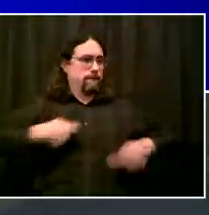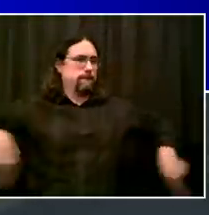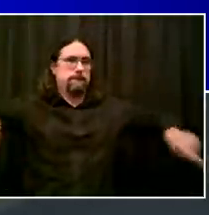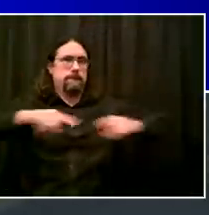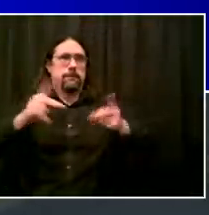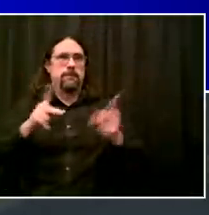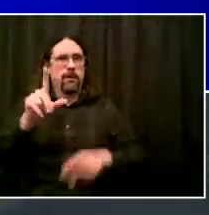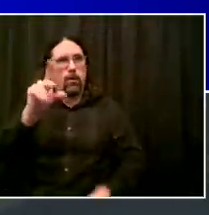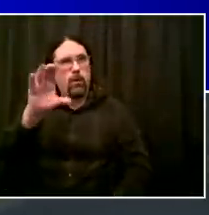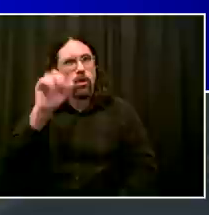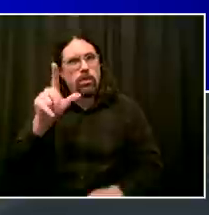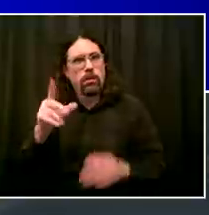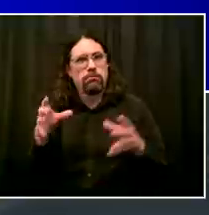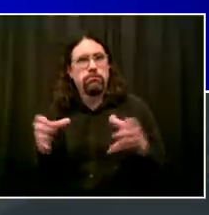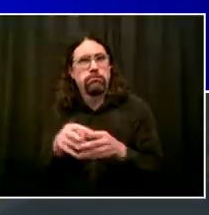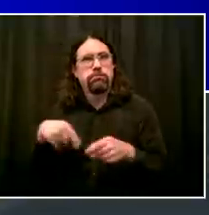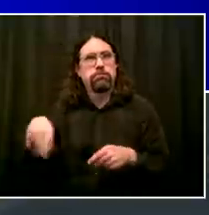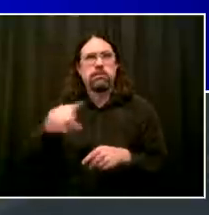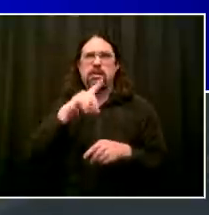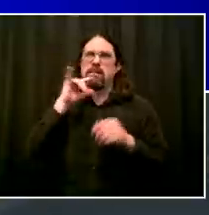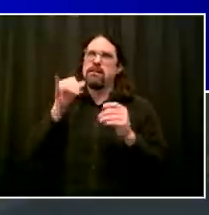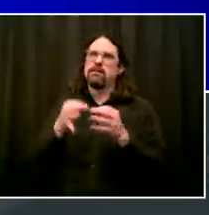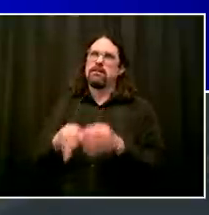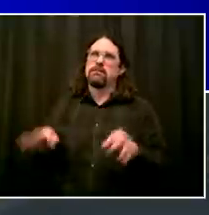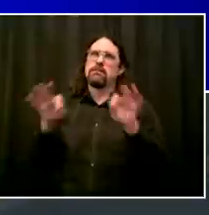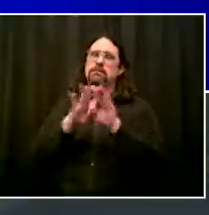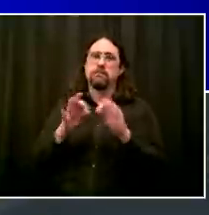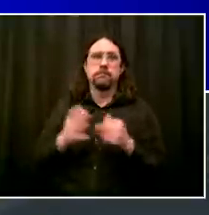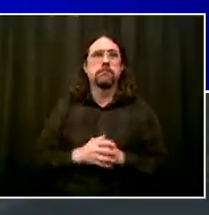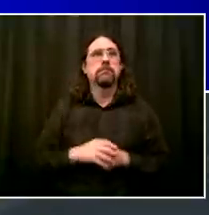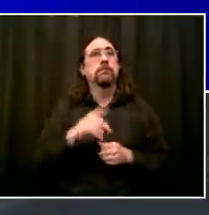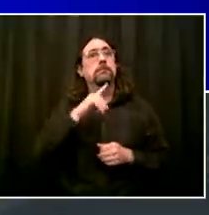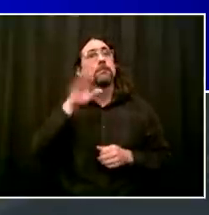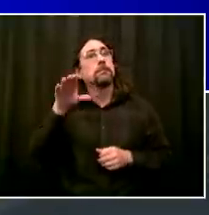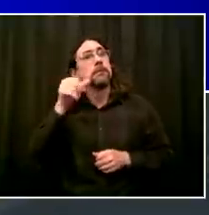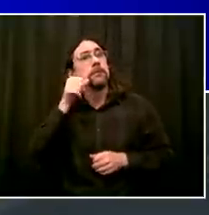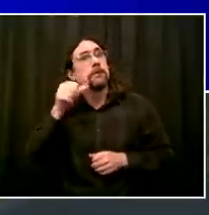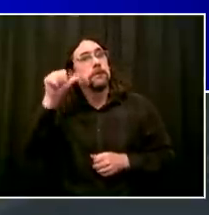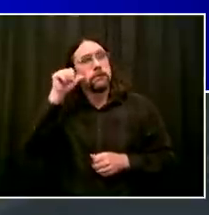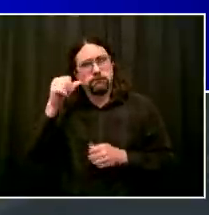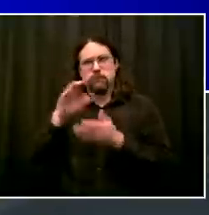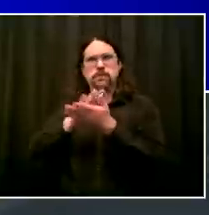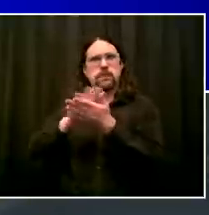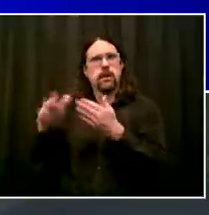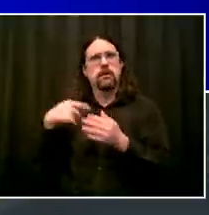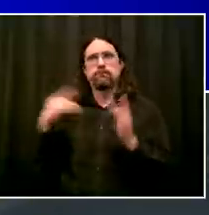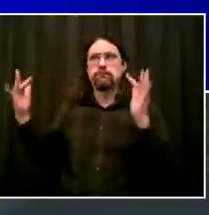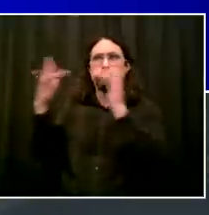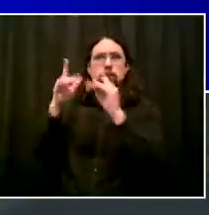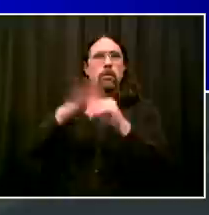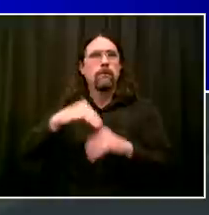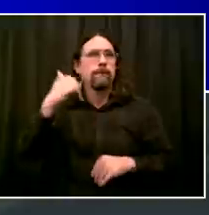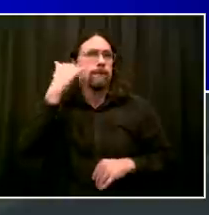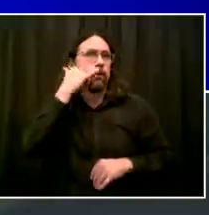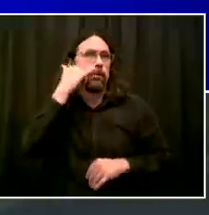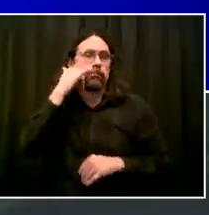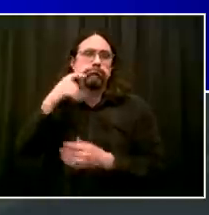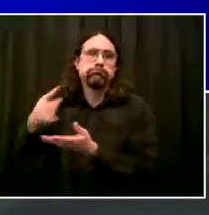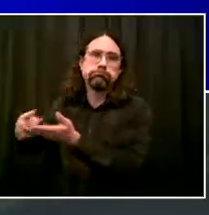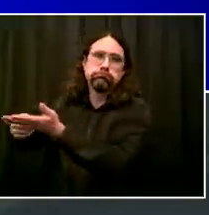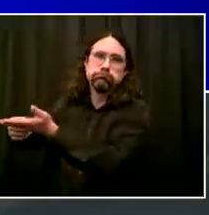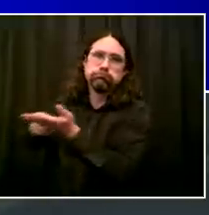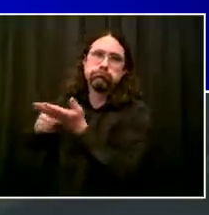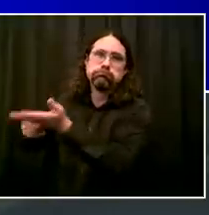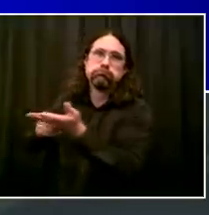Cure Violence movement yesterday. And these are folks who have, in the last few years, folks in the